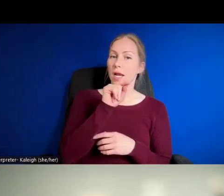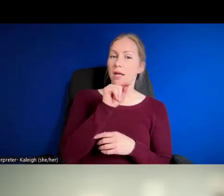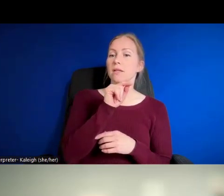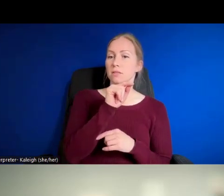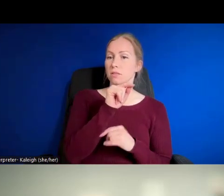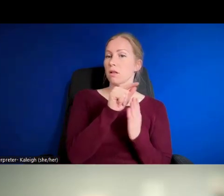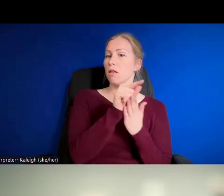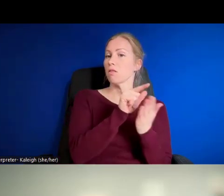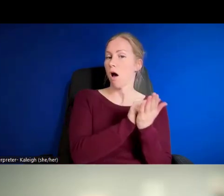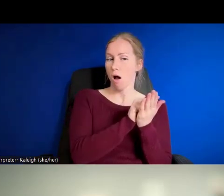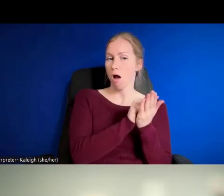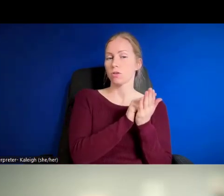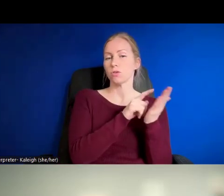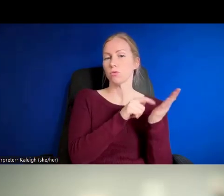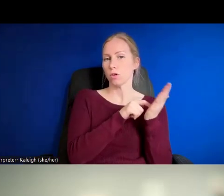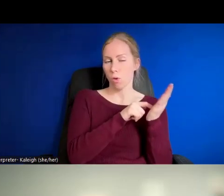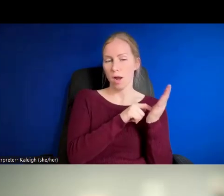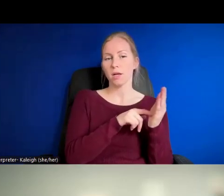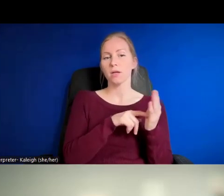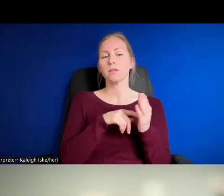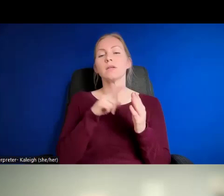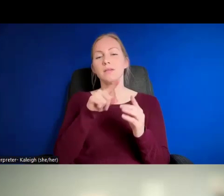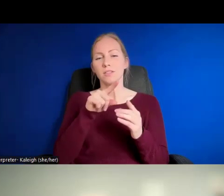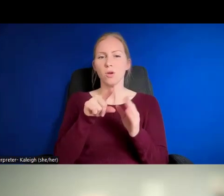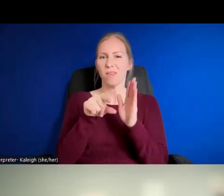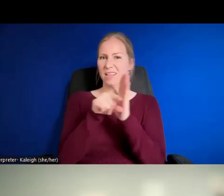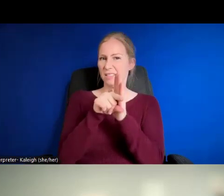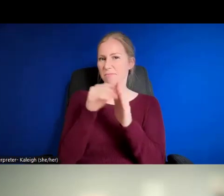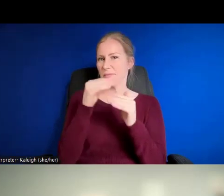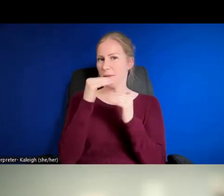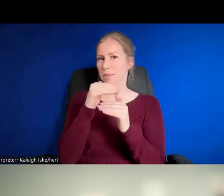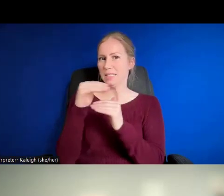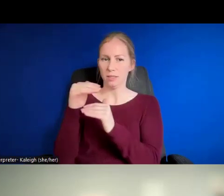these limitations are recognized in